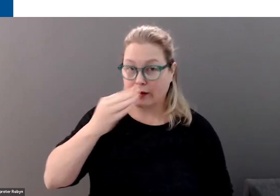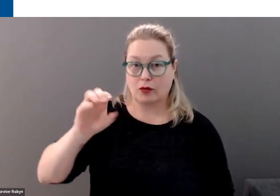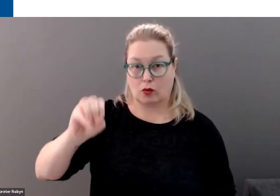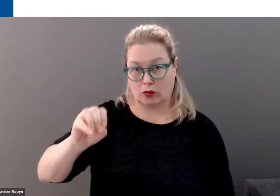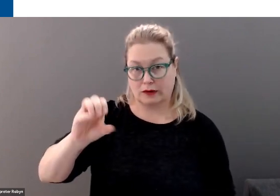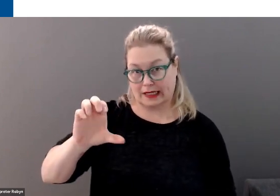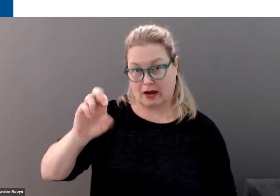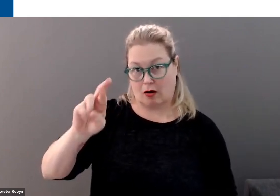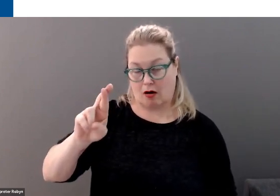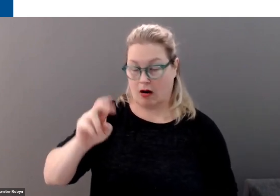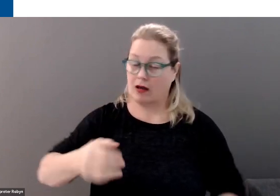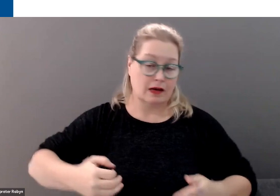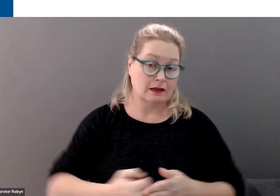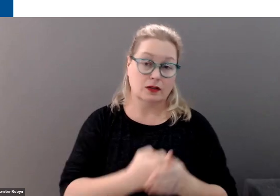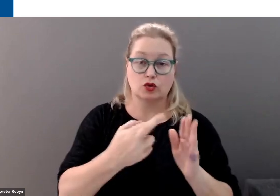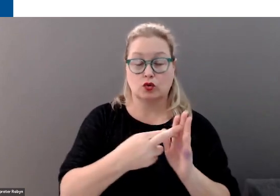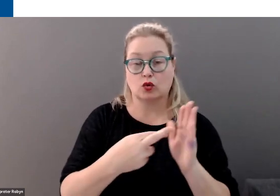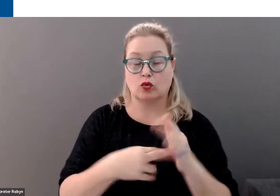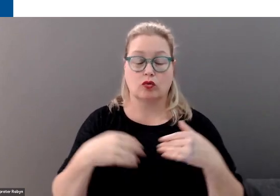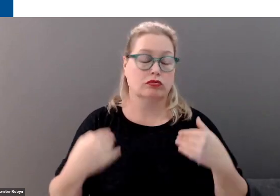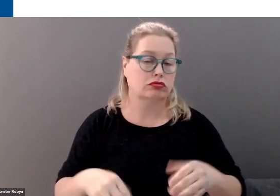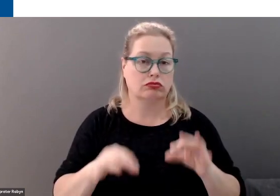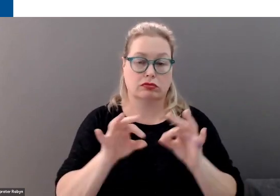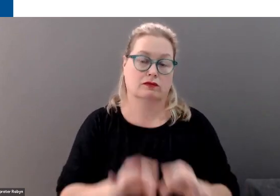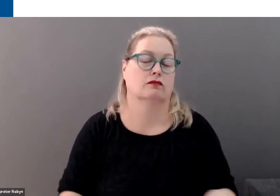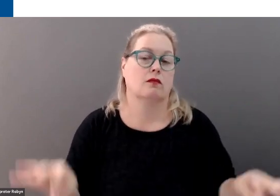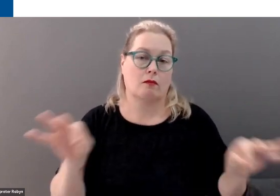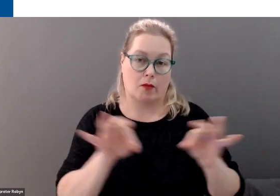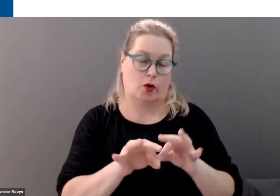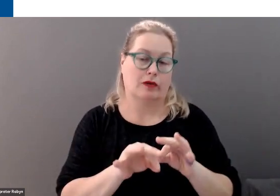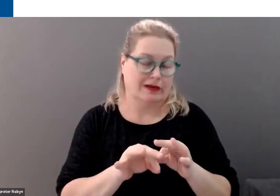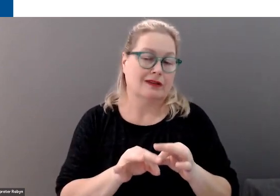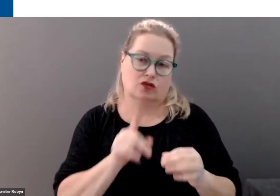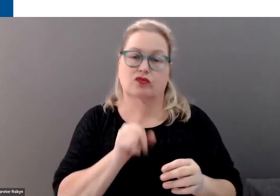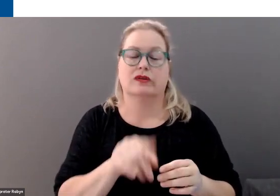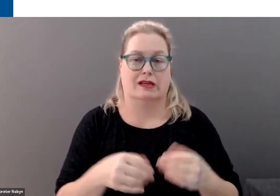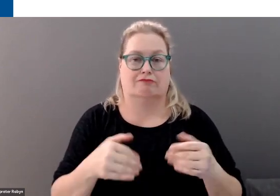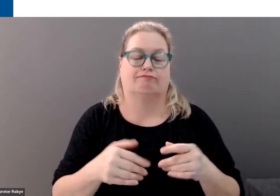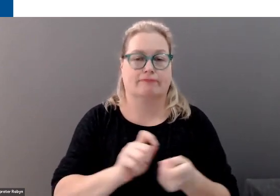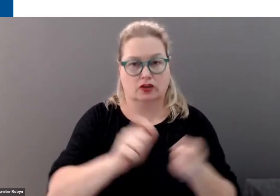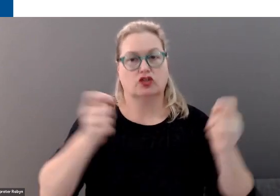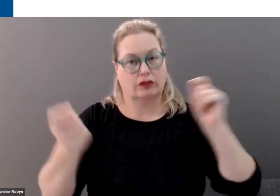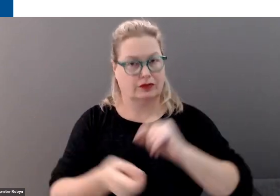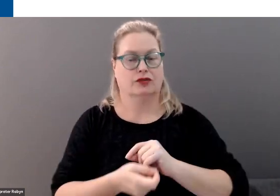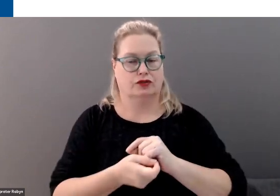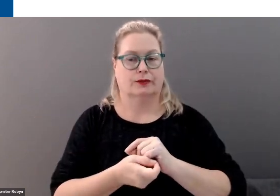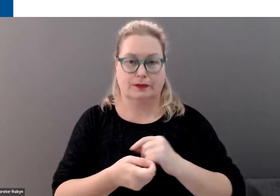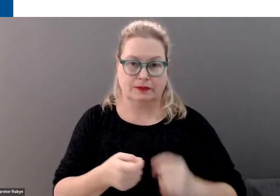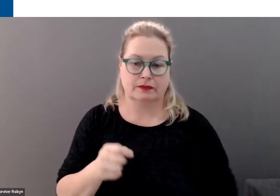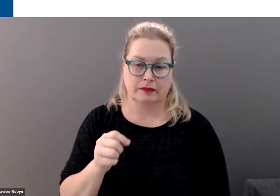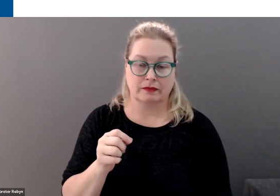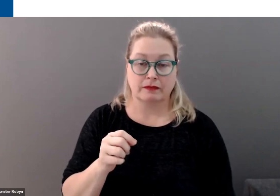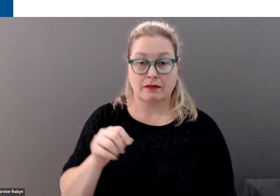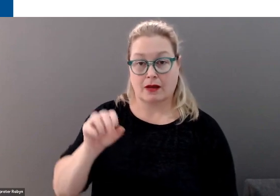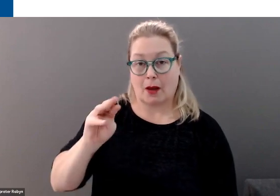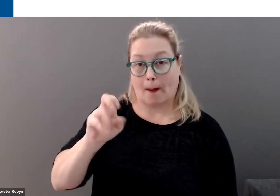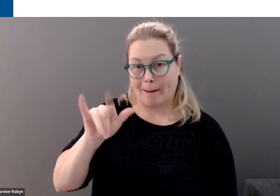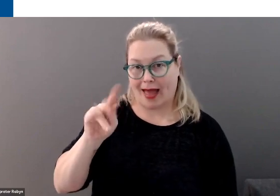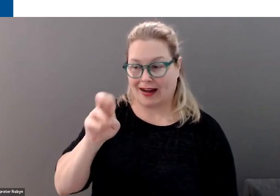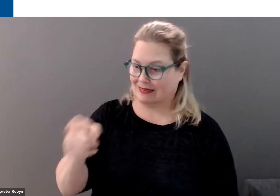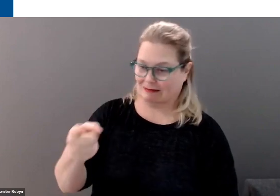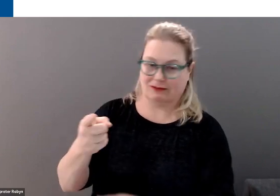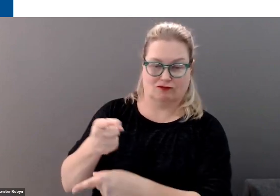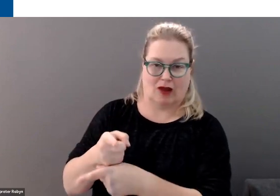so important. It is truly transformational. And as Melanie said, this rule would not have happened but for the